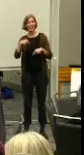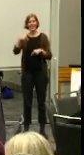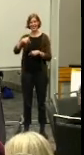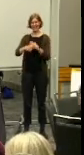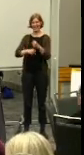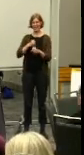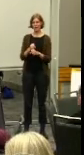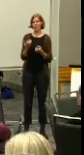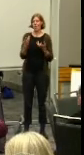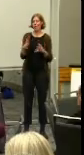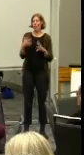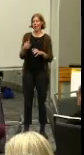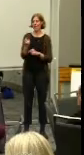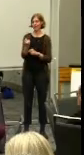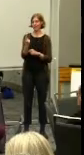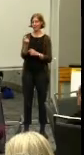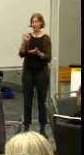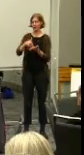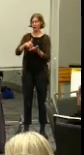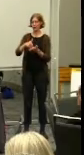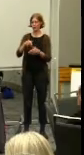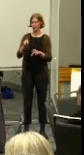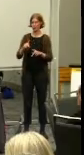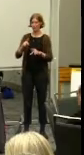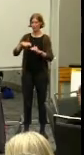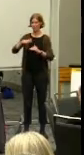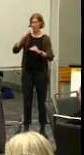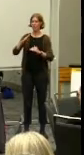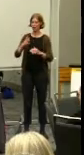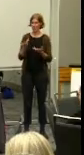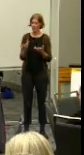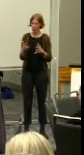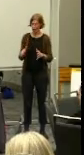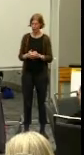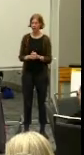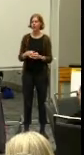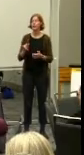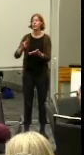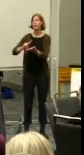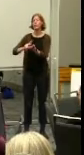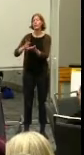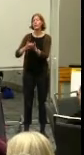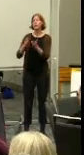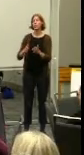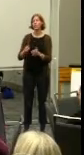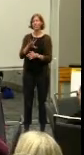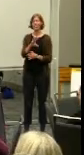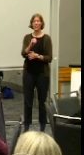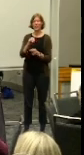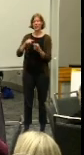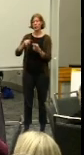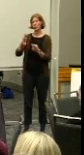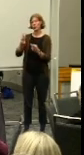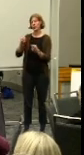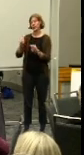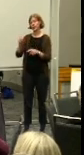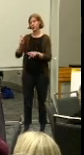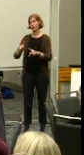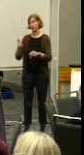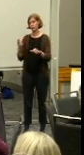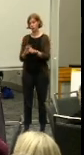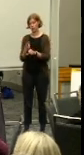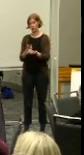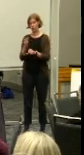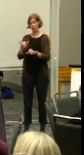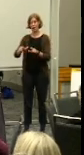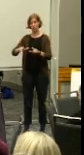door, providing resources for the community. The commissary kitchen has 50, 60 active users, generating a lot of revenue, a lot of income for